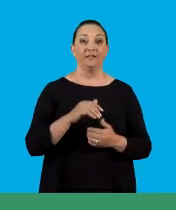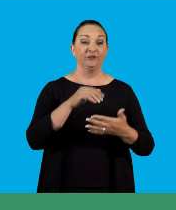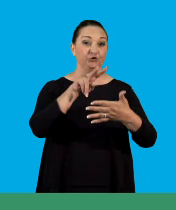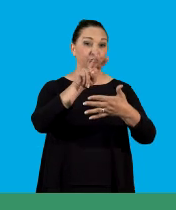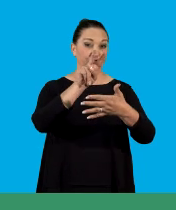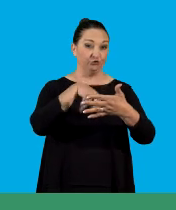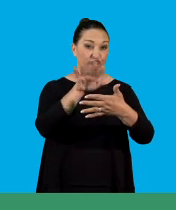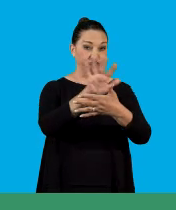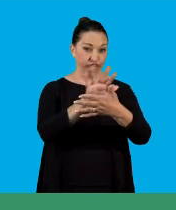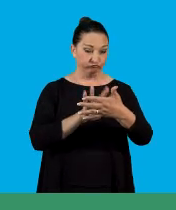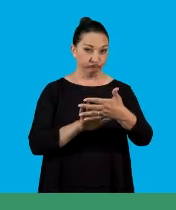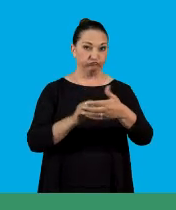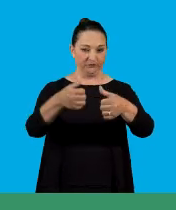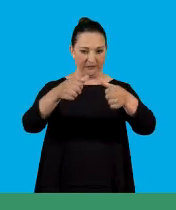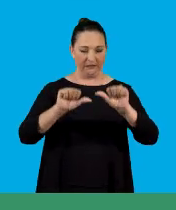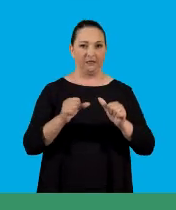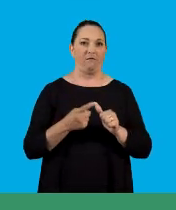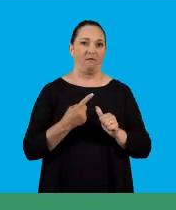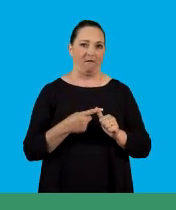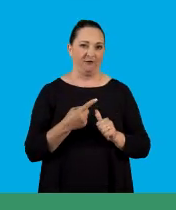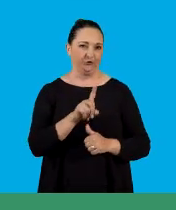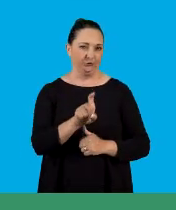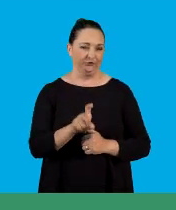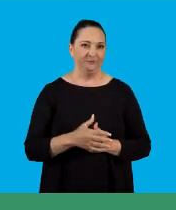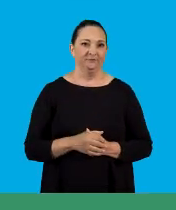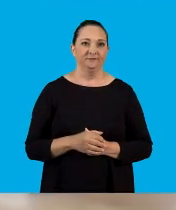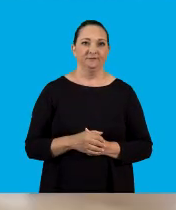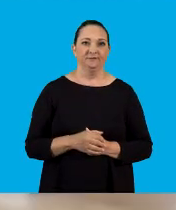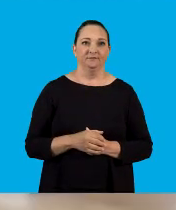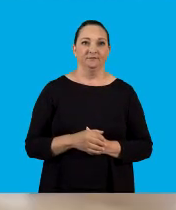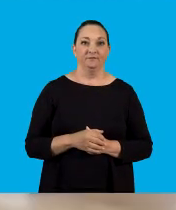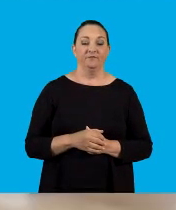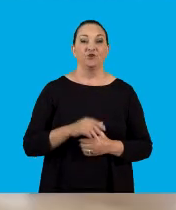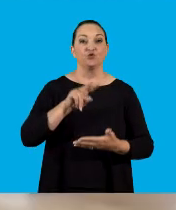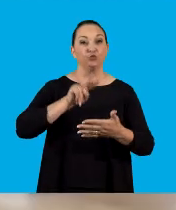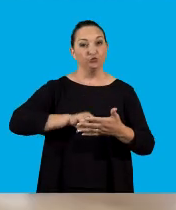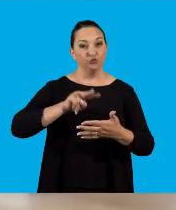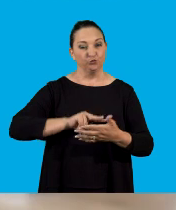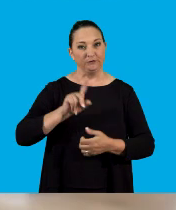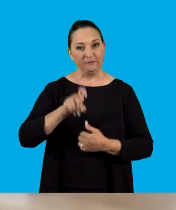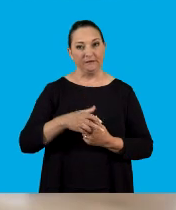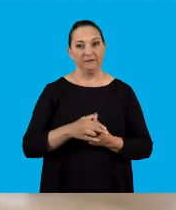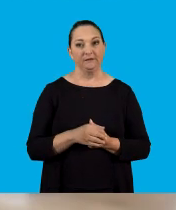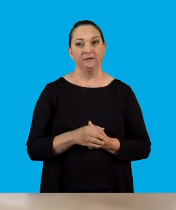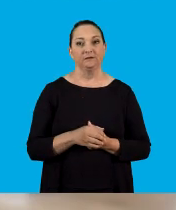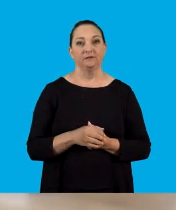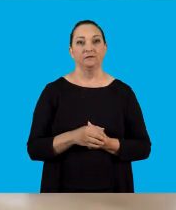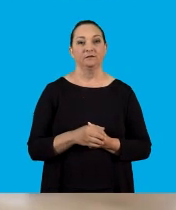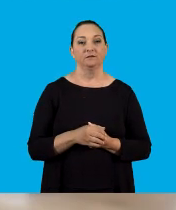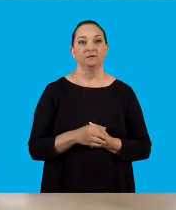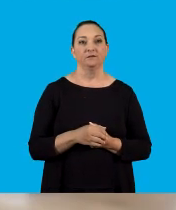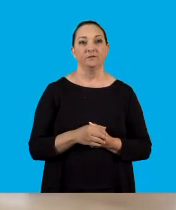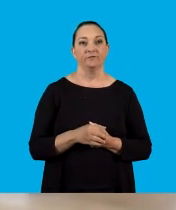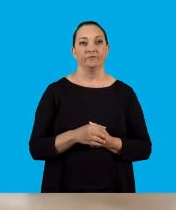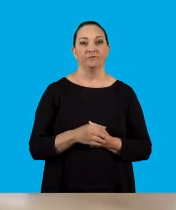read the scenario below and answer questions that follow. So we are required to read and we have a scenario